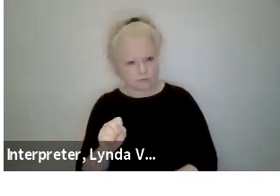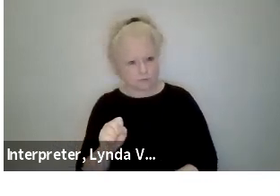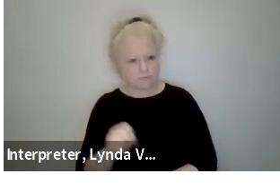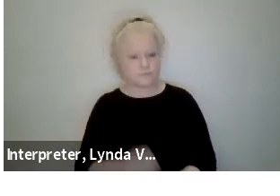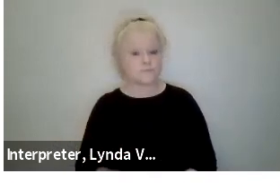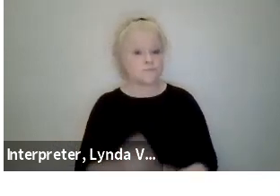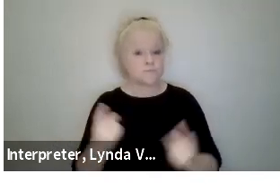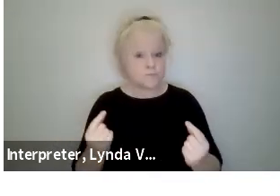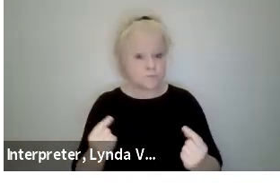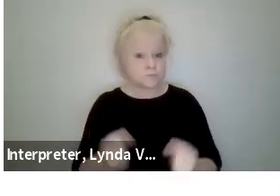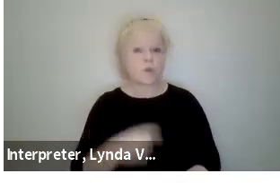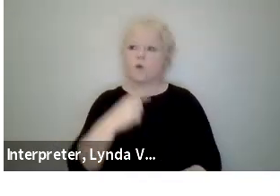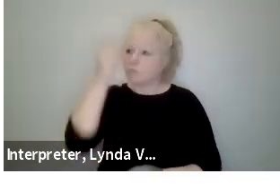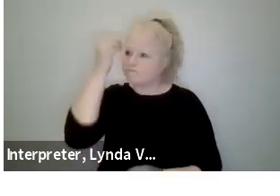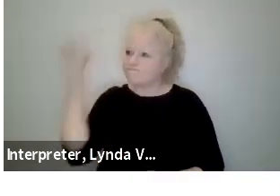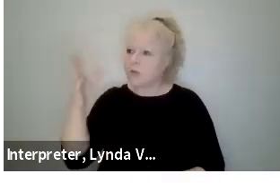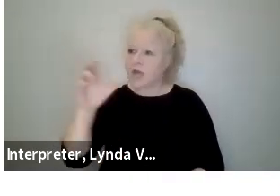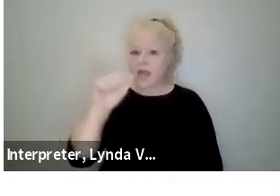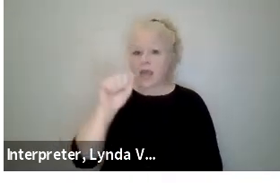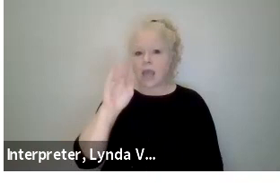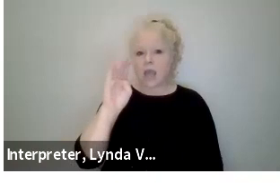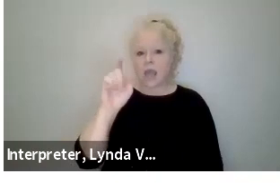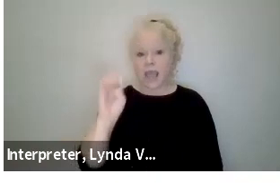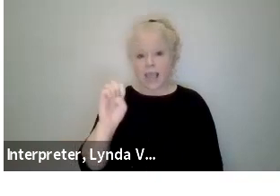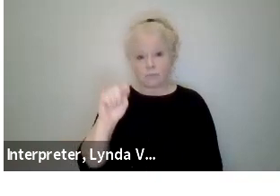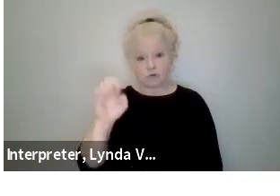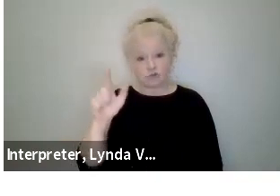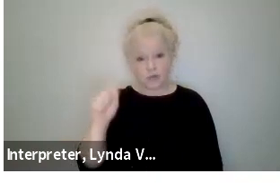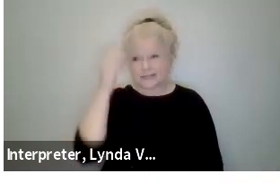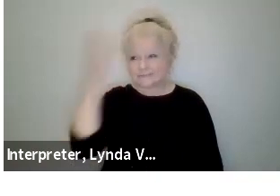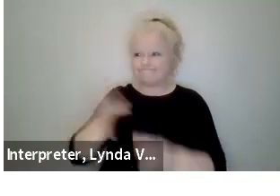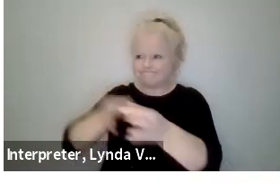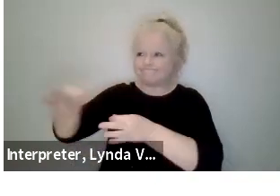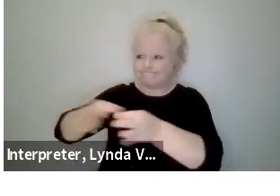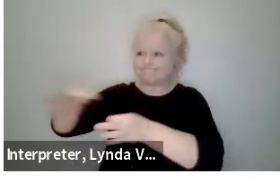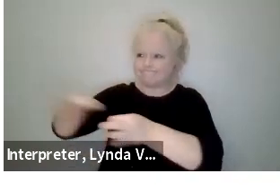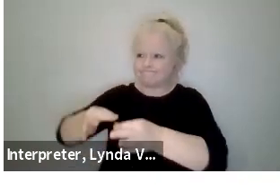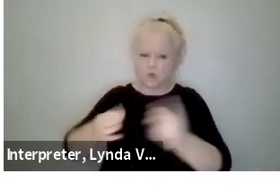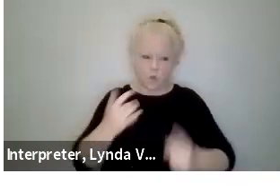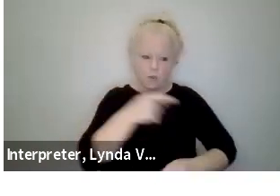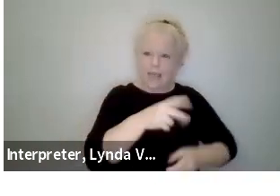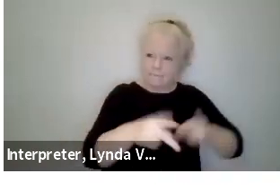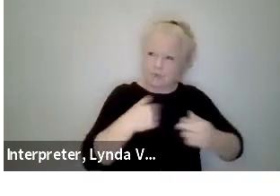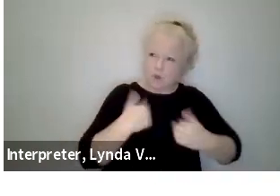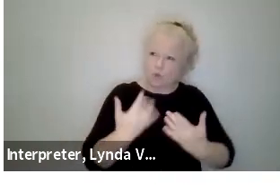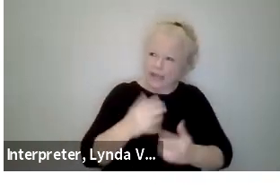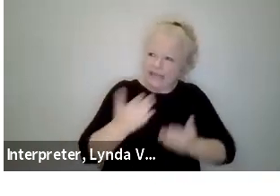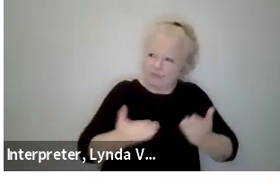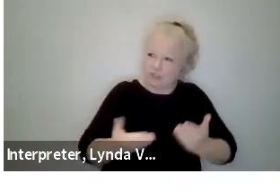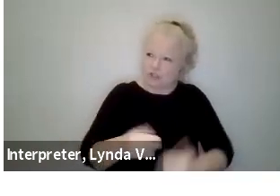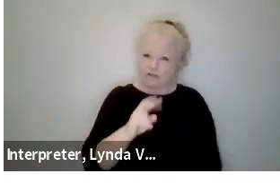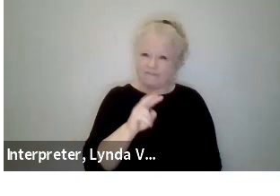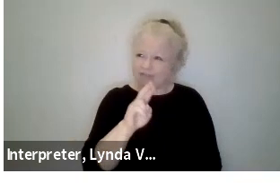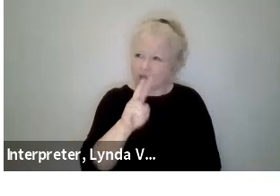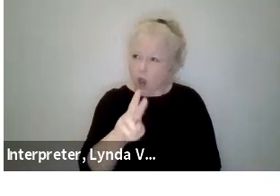to the ABLE Trust. We had a lot of people coming to us who were awaiting services with vocational rehabilitation